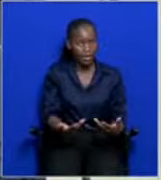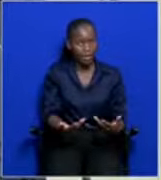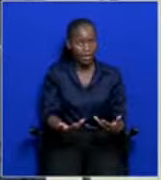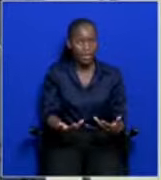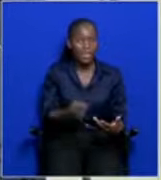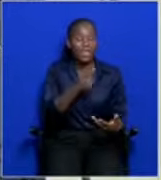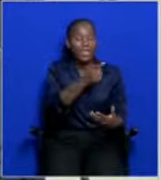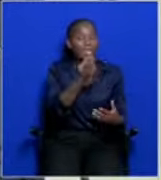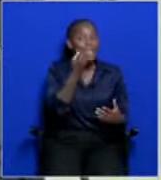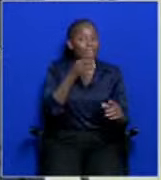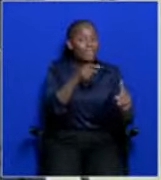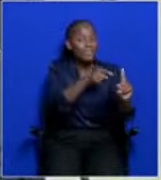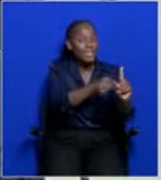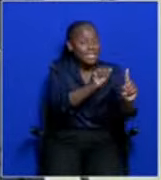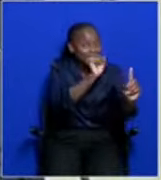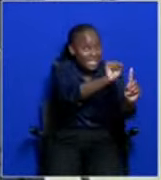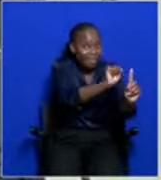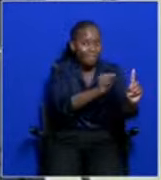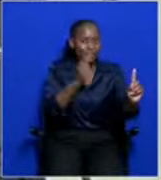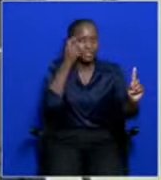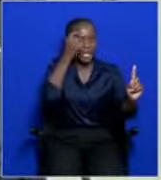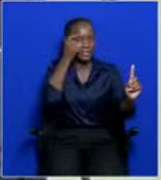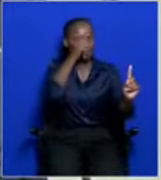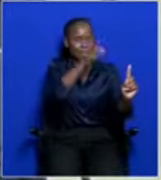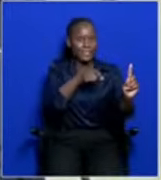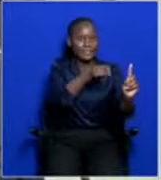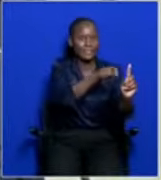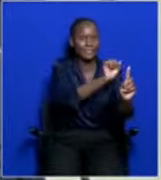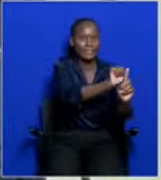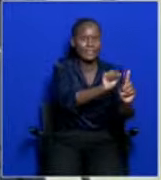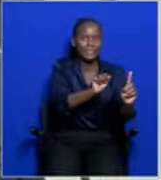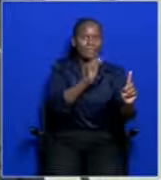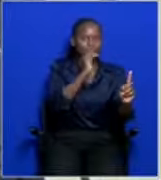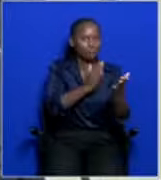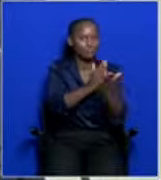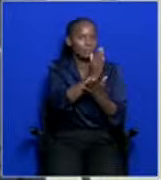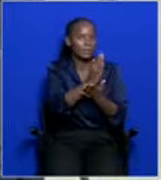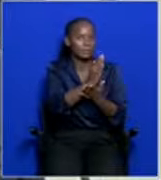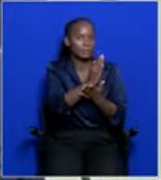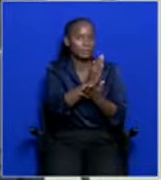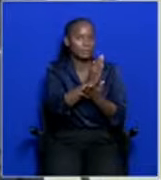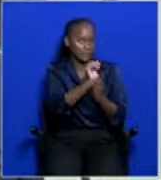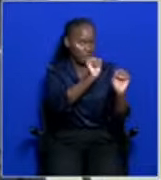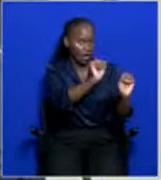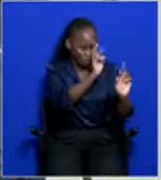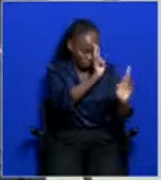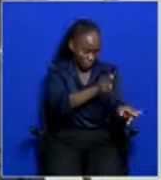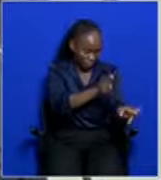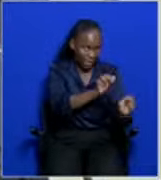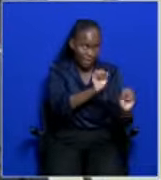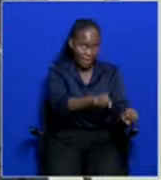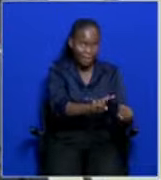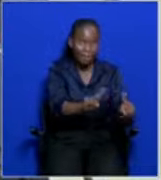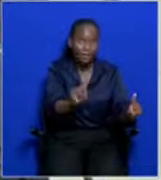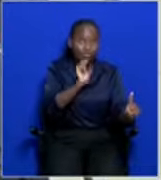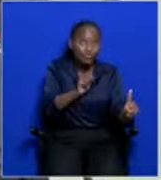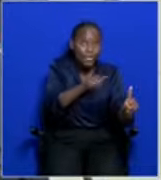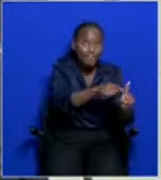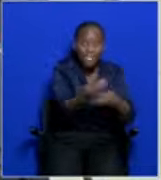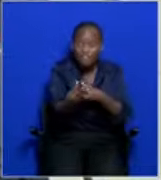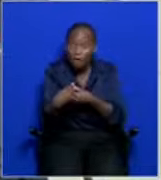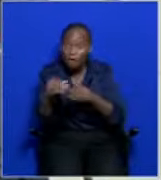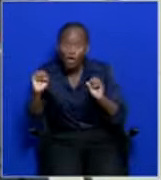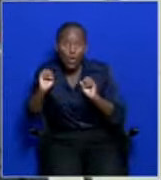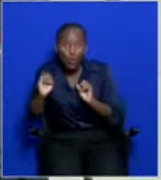must respect his constitutional right. But in terms of him not being a suspect,